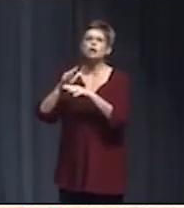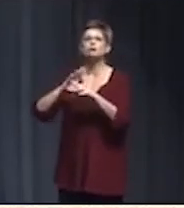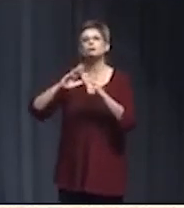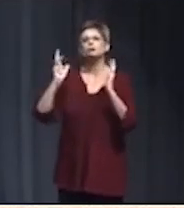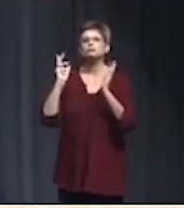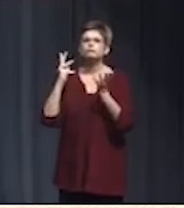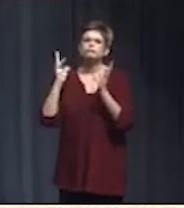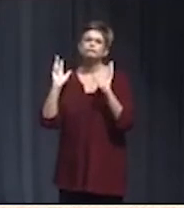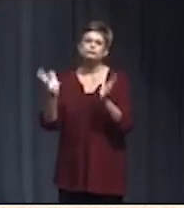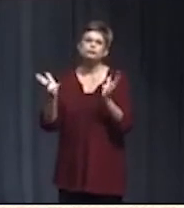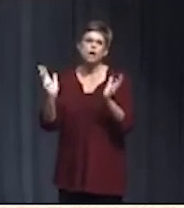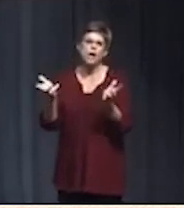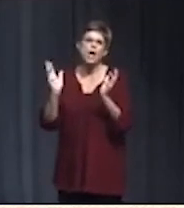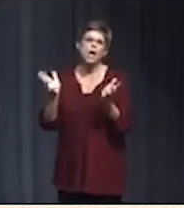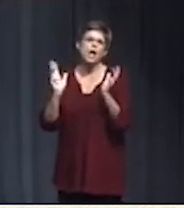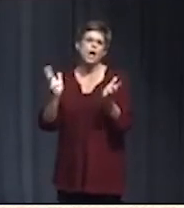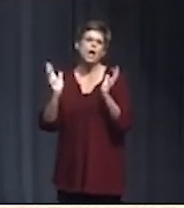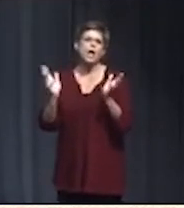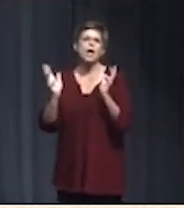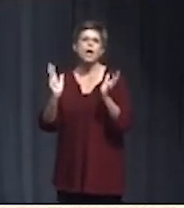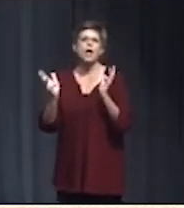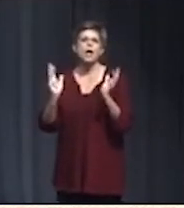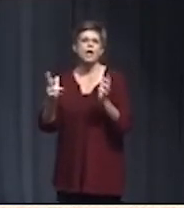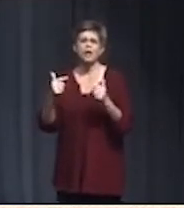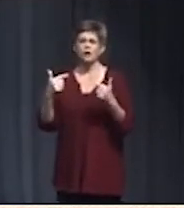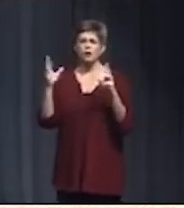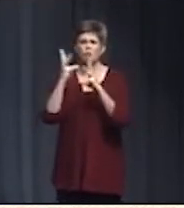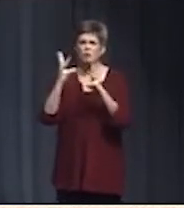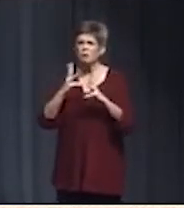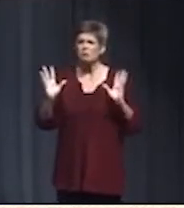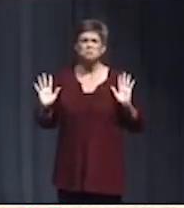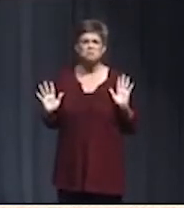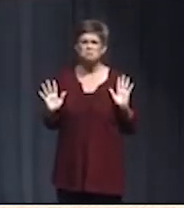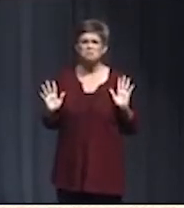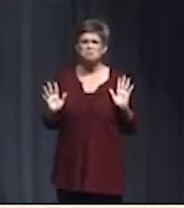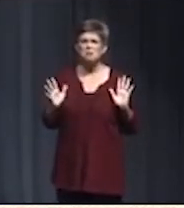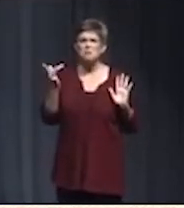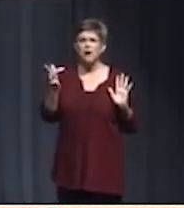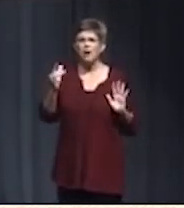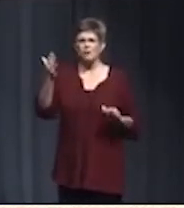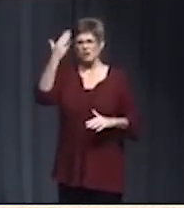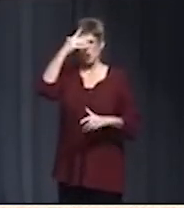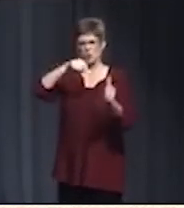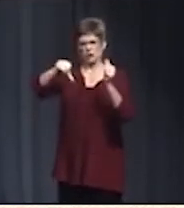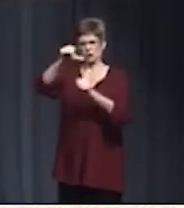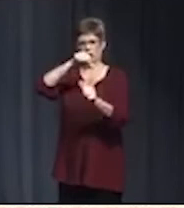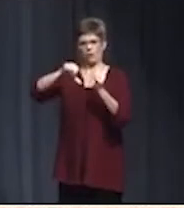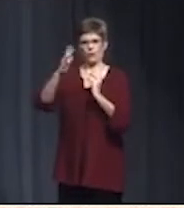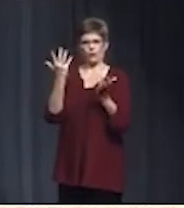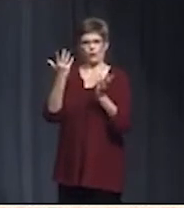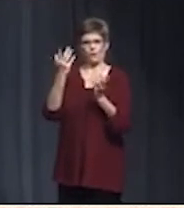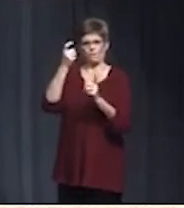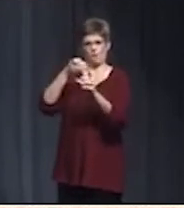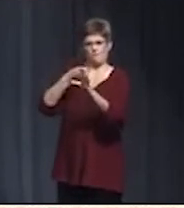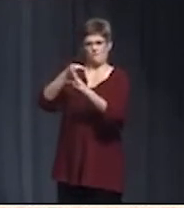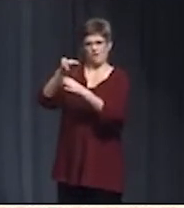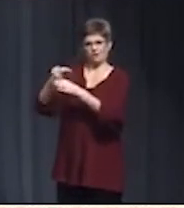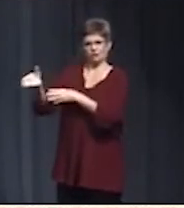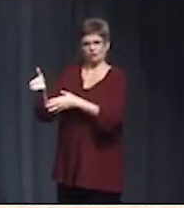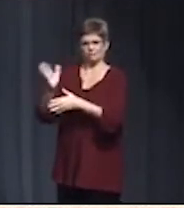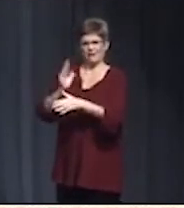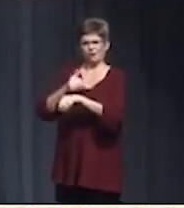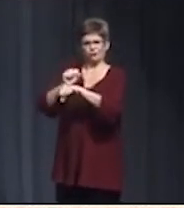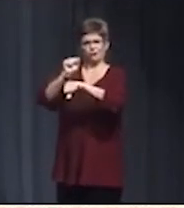about all this stuff, and no, we don't have to worry about it because we both know each other from the professional side of things. It's what we do. It's just our